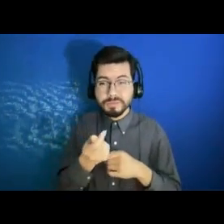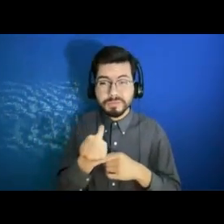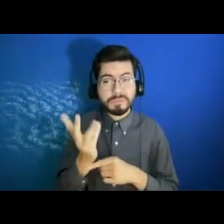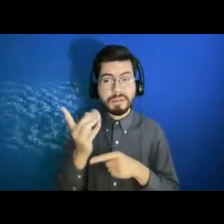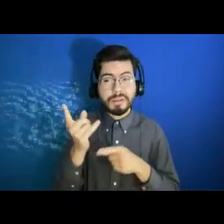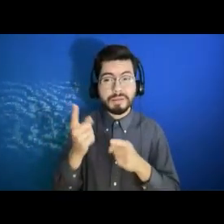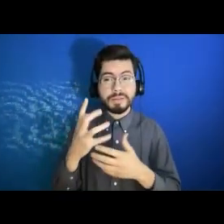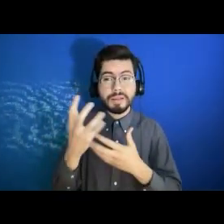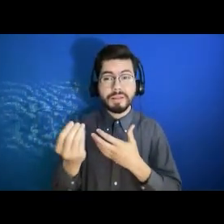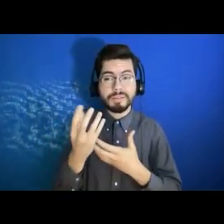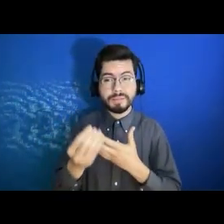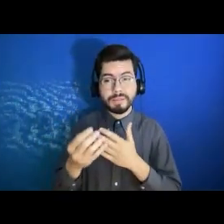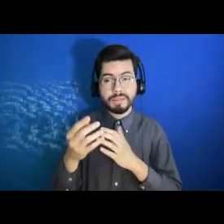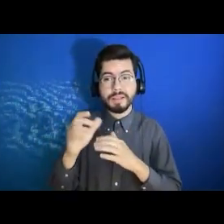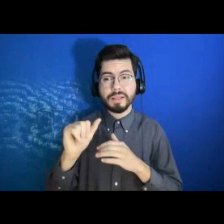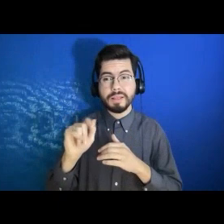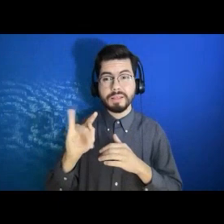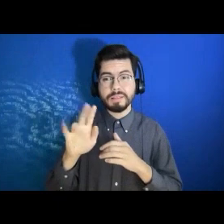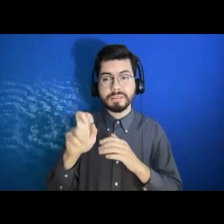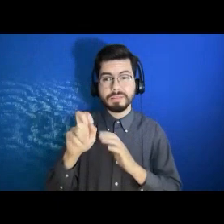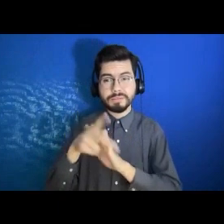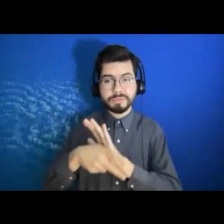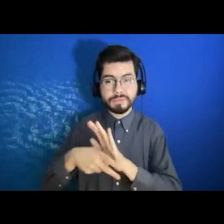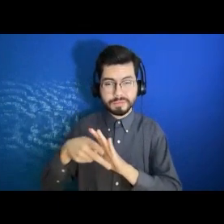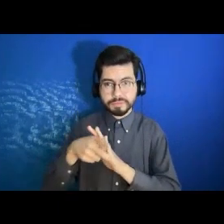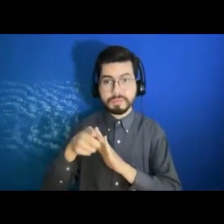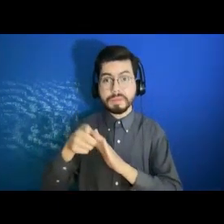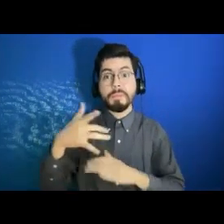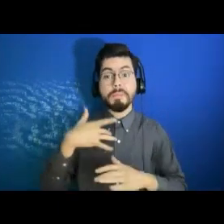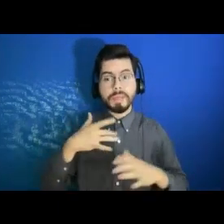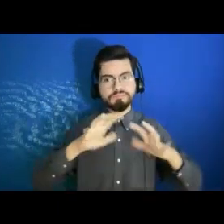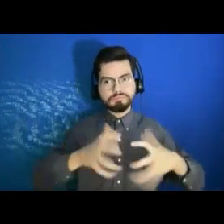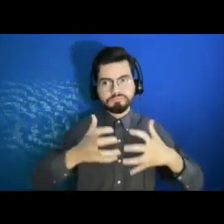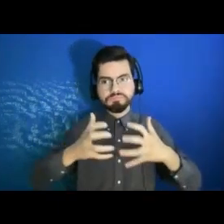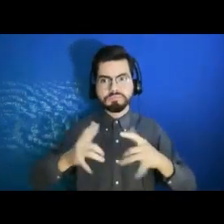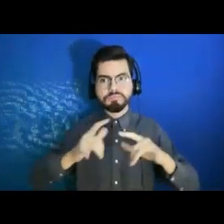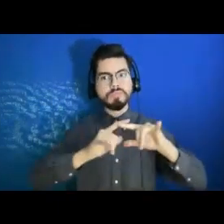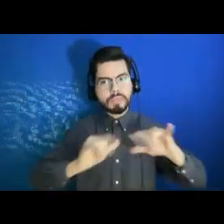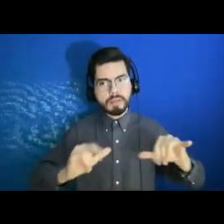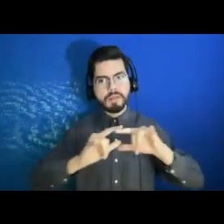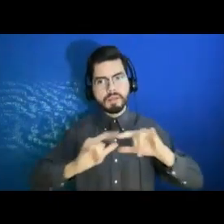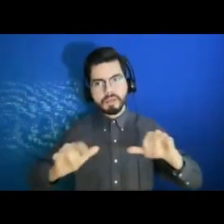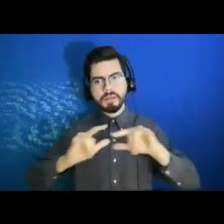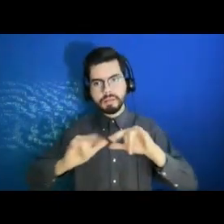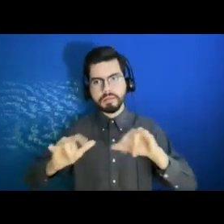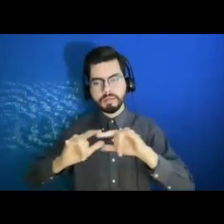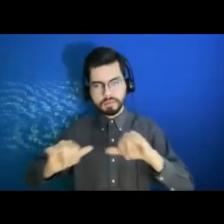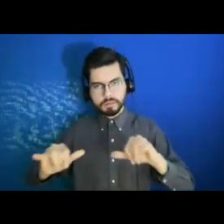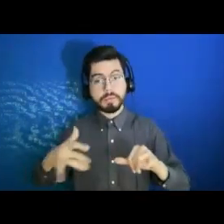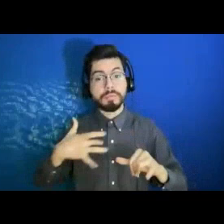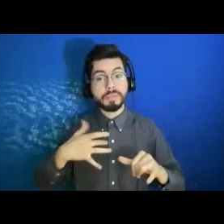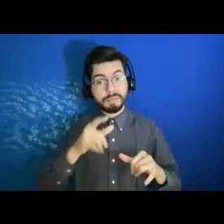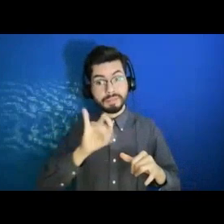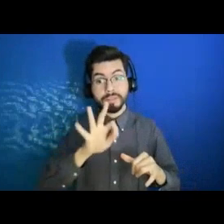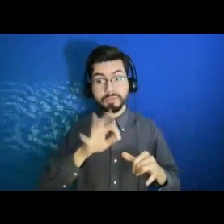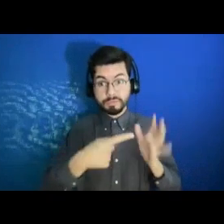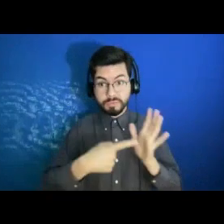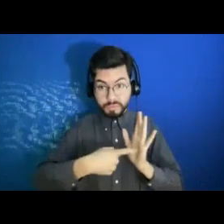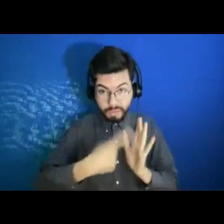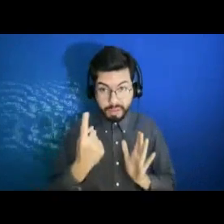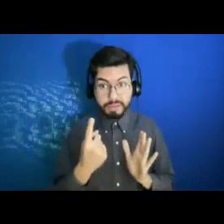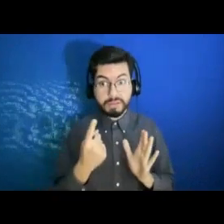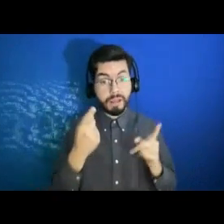And even when they do, they tend to cluster. There's very few that are just one-off eruptions of Steamboat. It tends to, if you see one, if